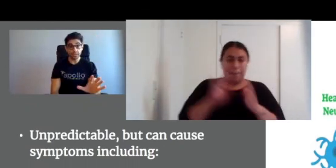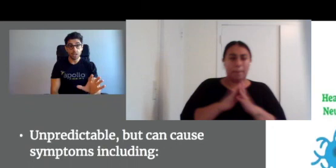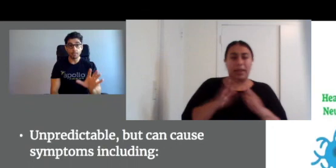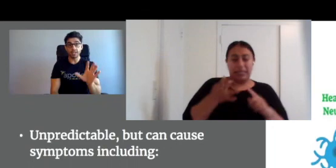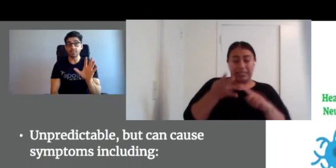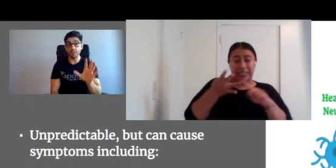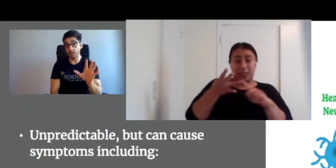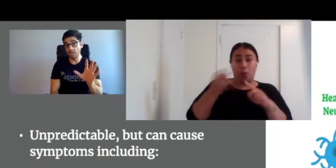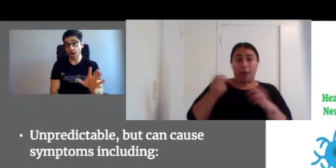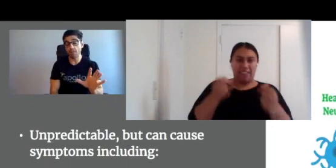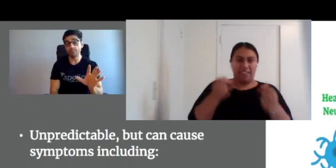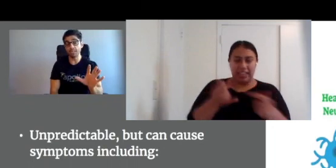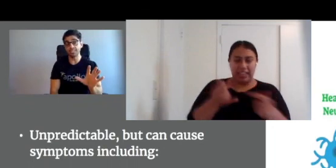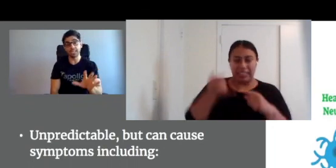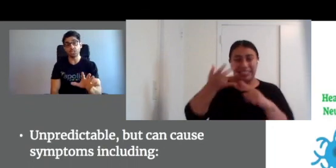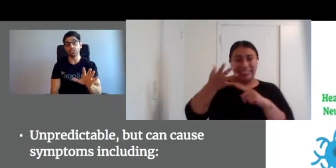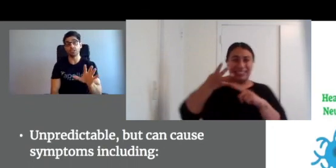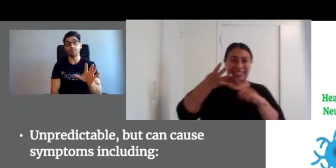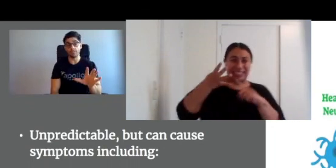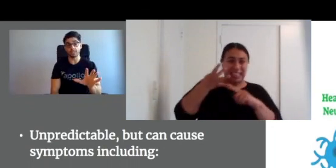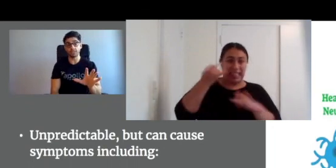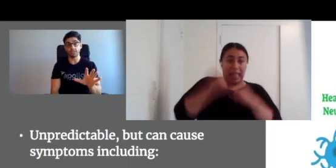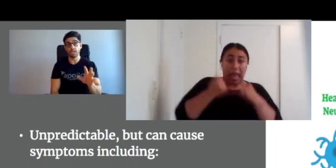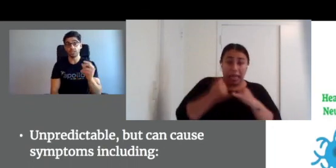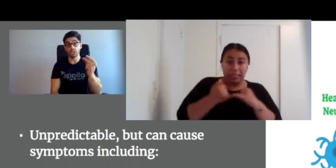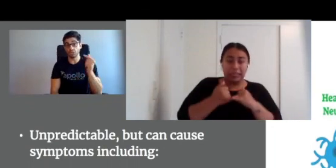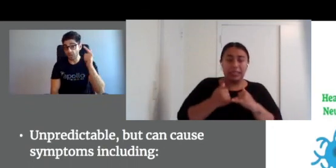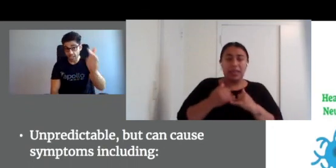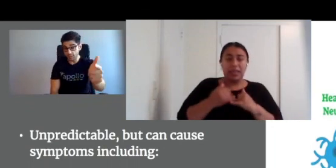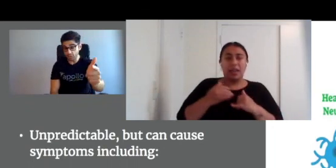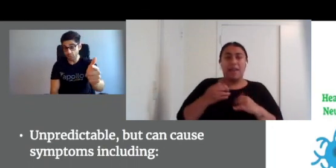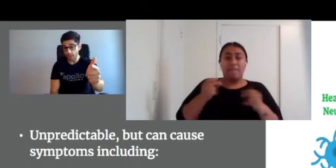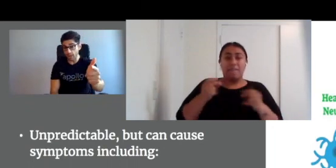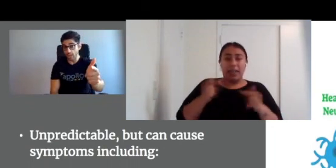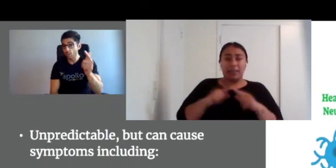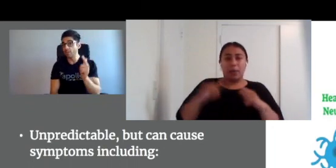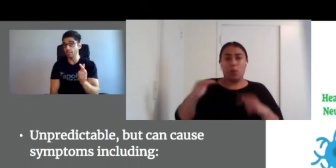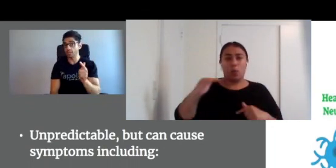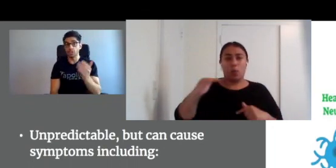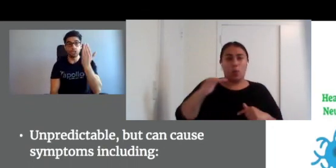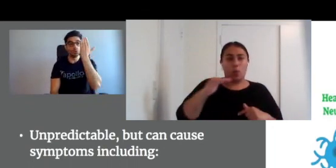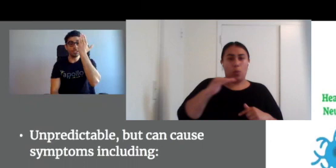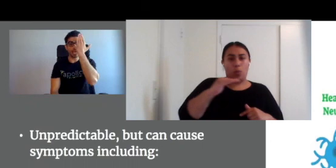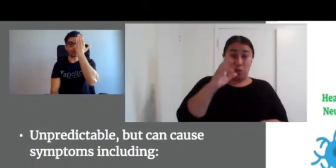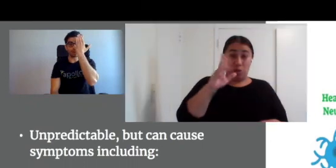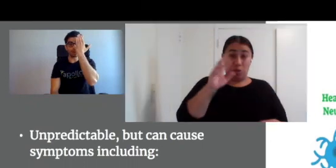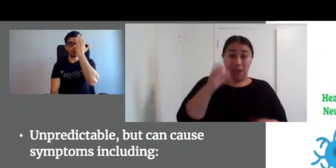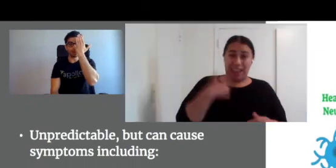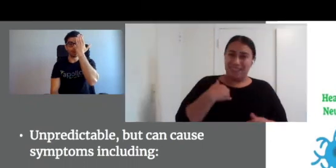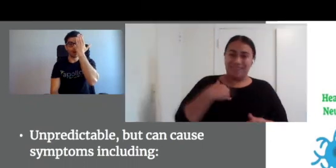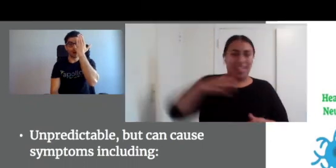pathognomonic, but it is a very common presentation of MS. This should alert any physician right away. Wait a minute,